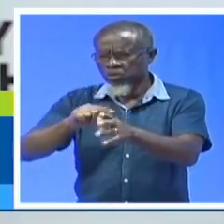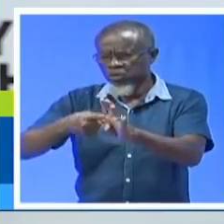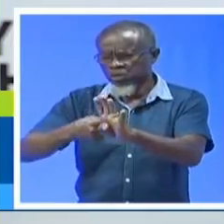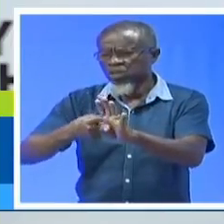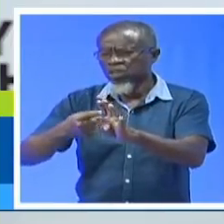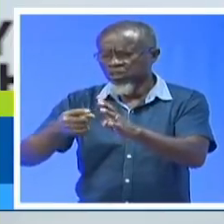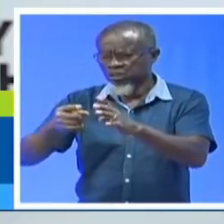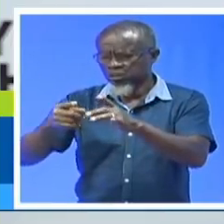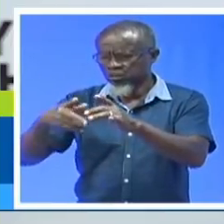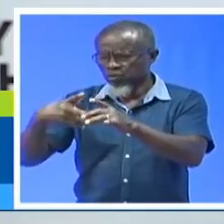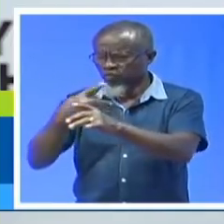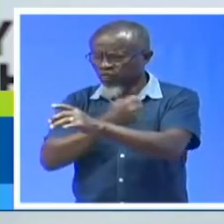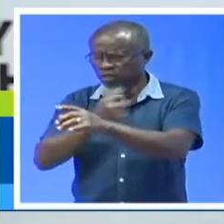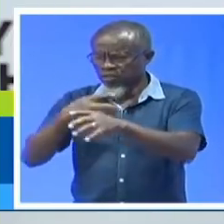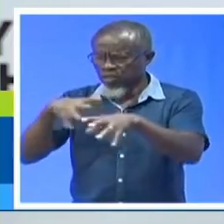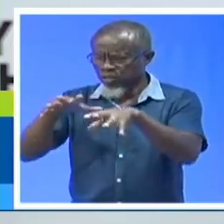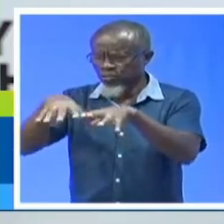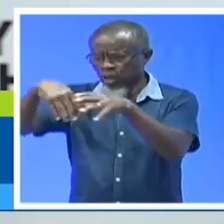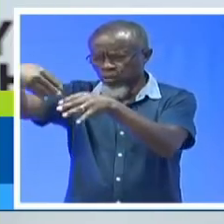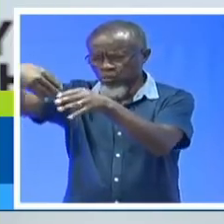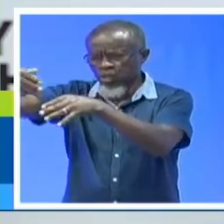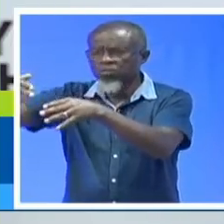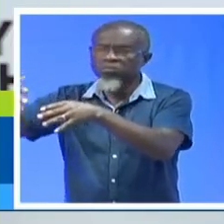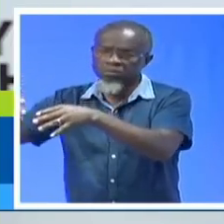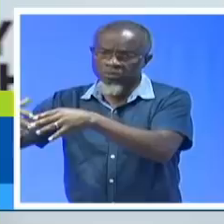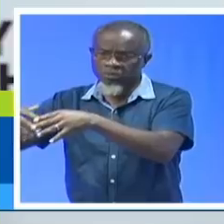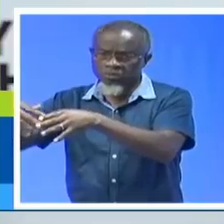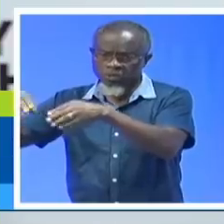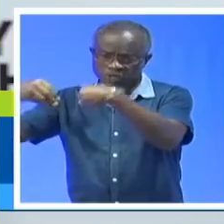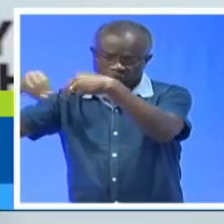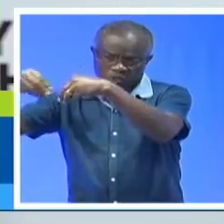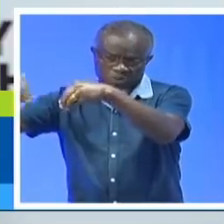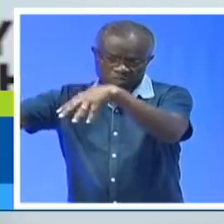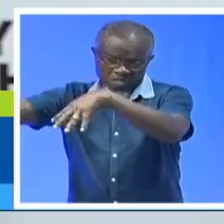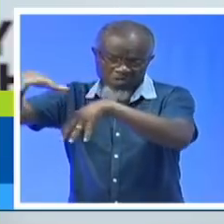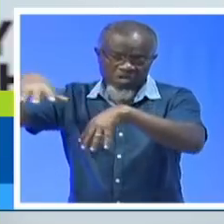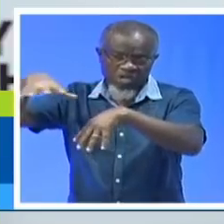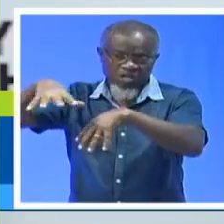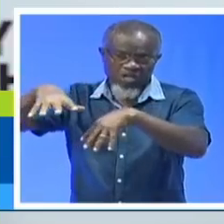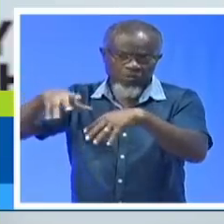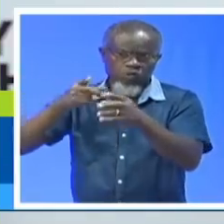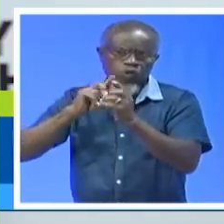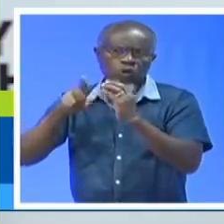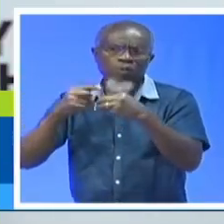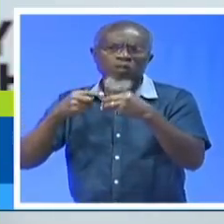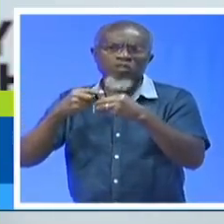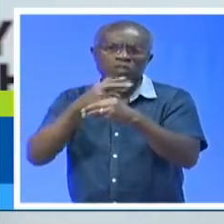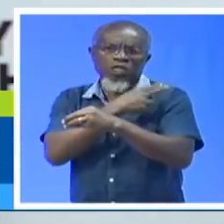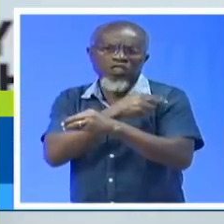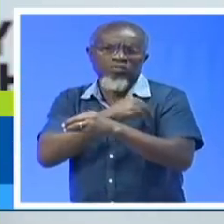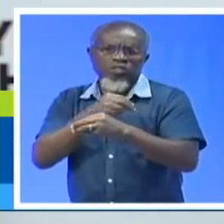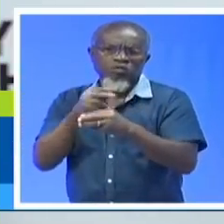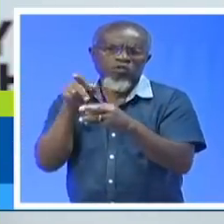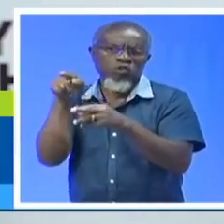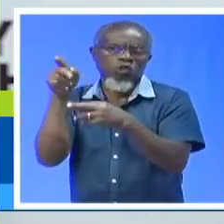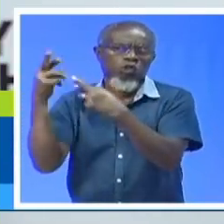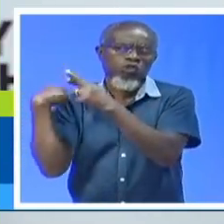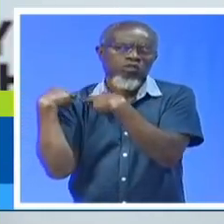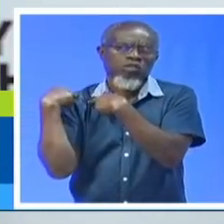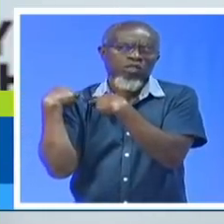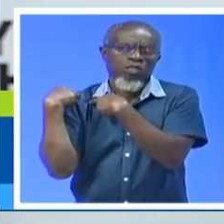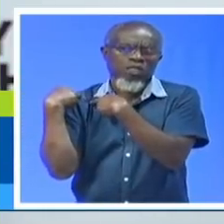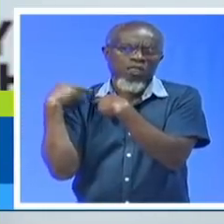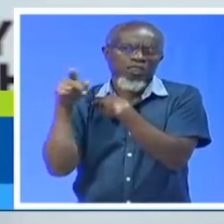morning. And we spoke about the hospitals under her purview, and she is not of